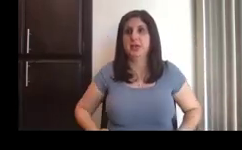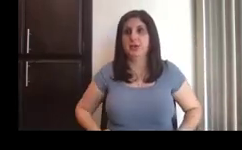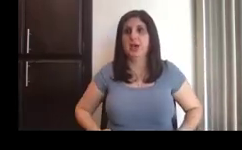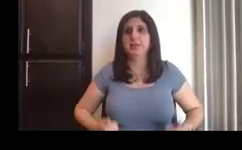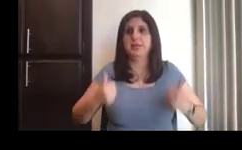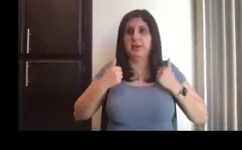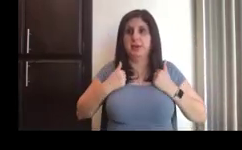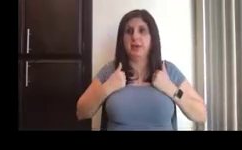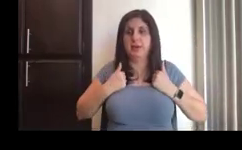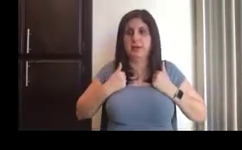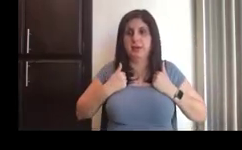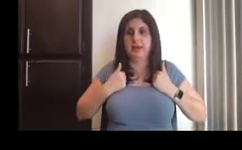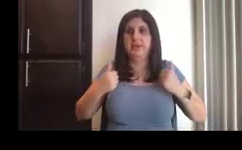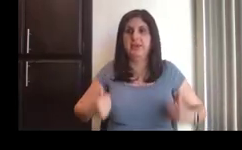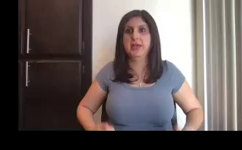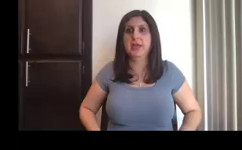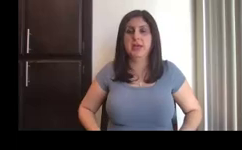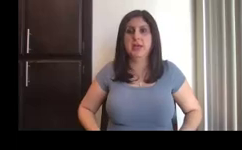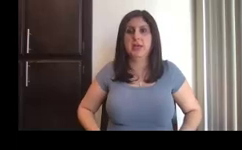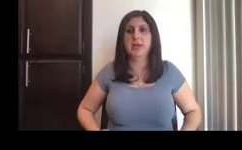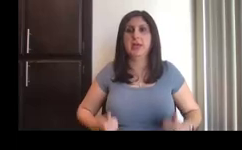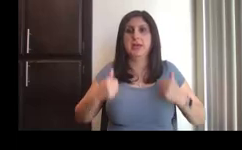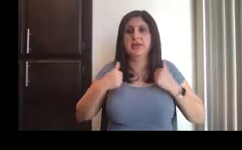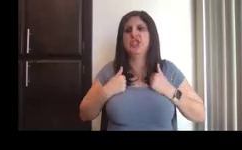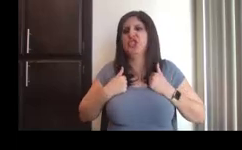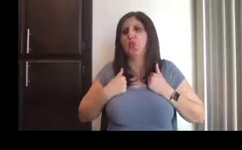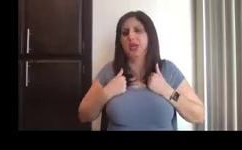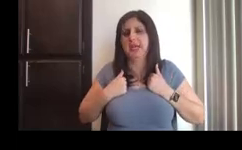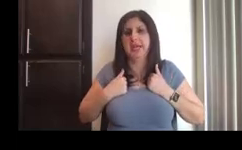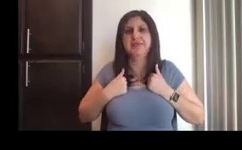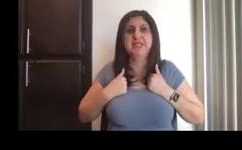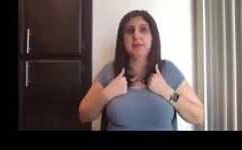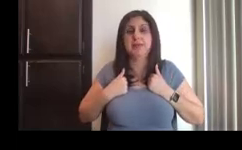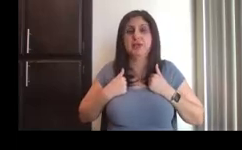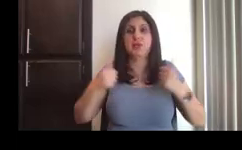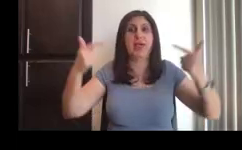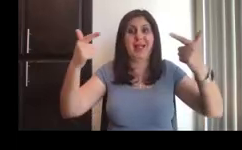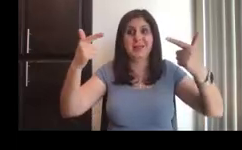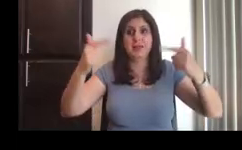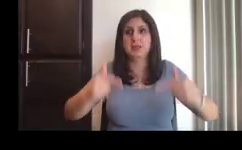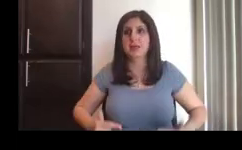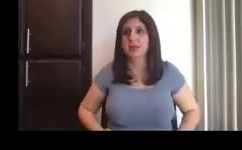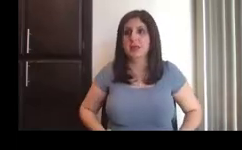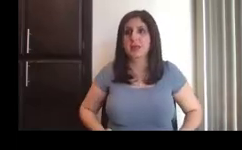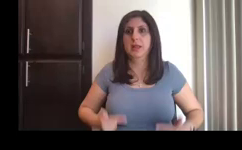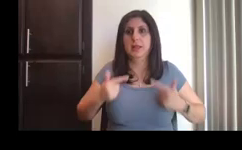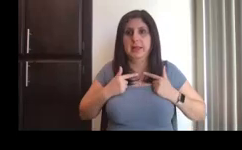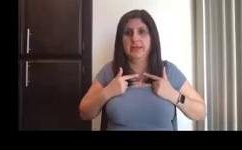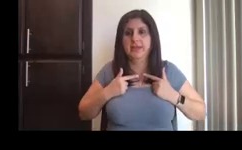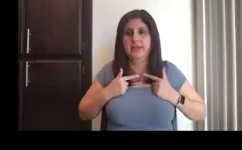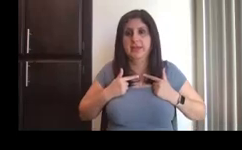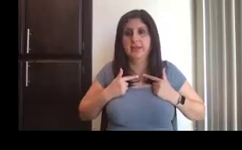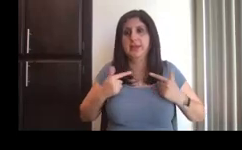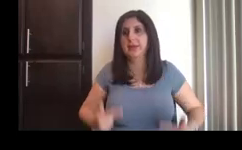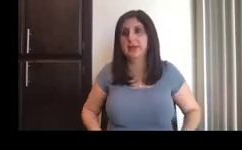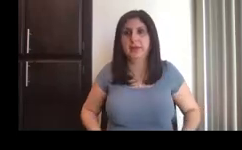shapes, going up to down. Live. Live is just one time. Some people do it with L's.